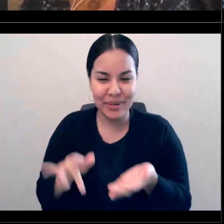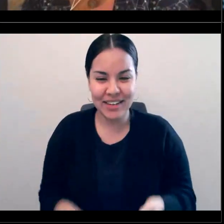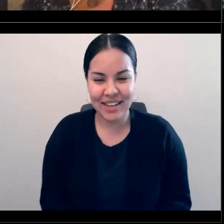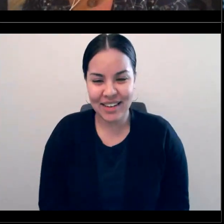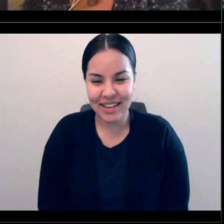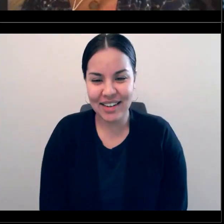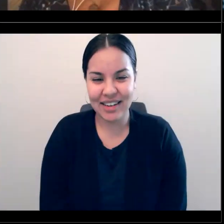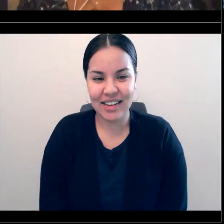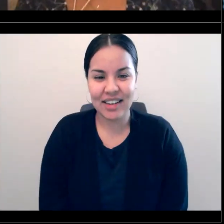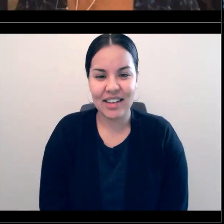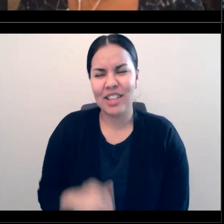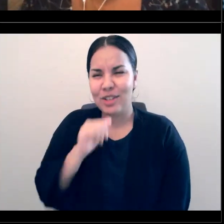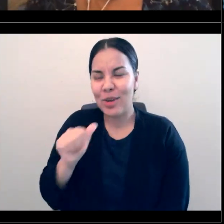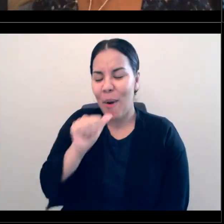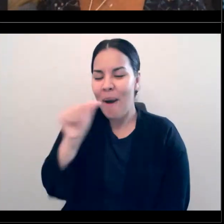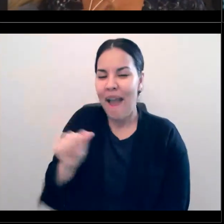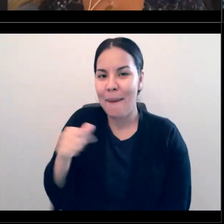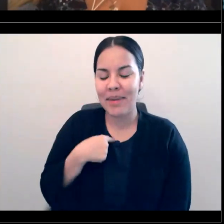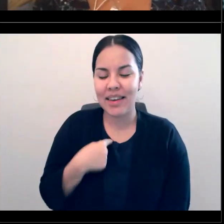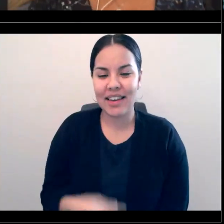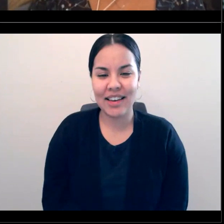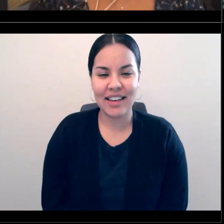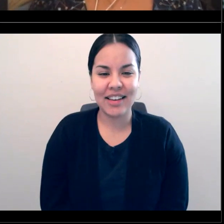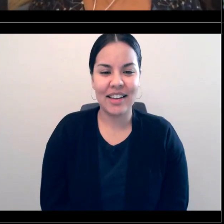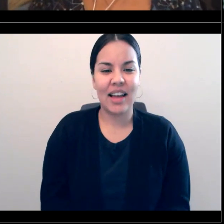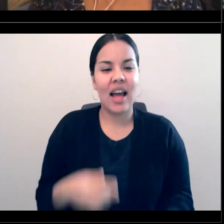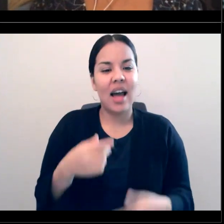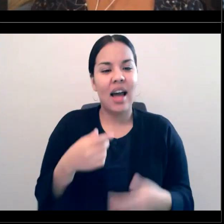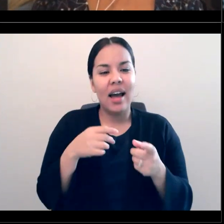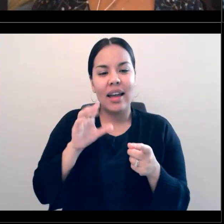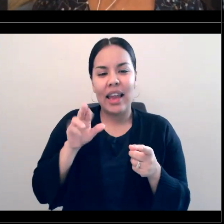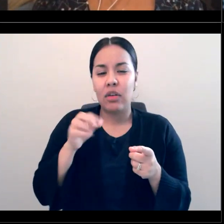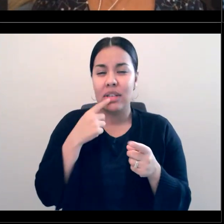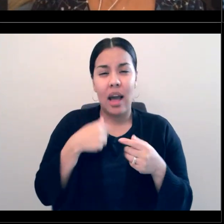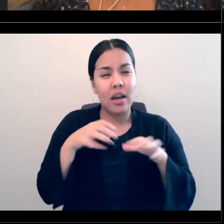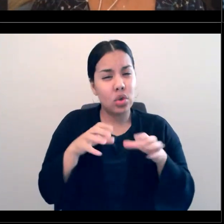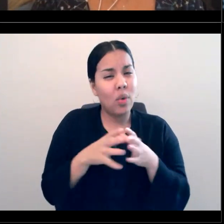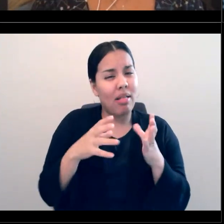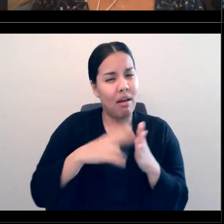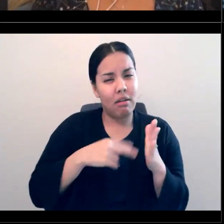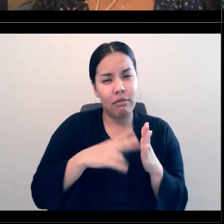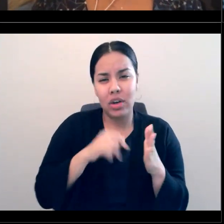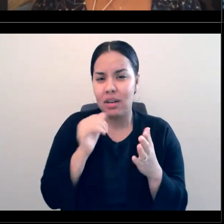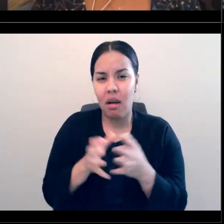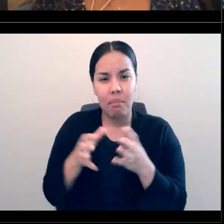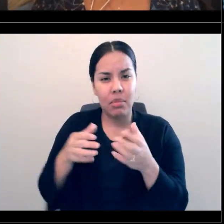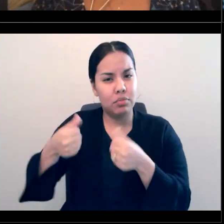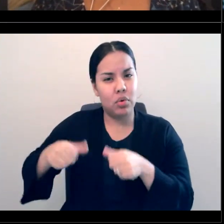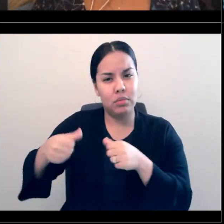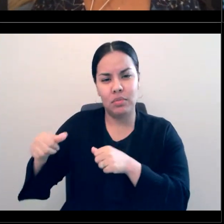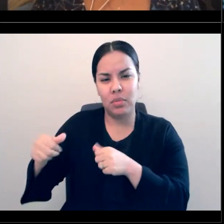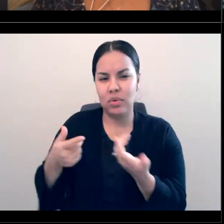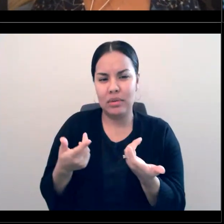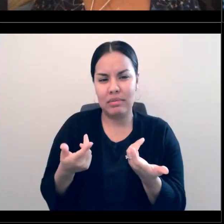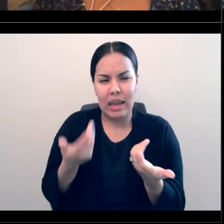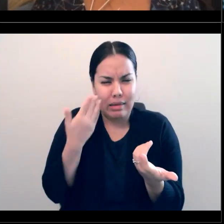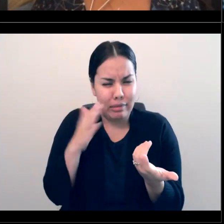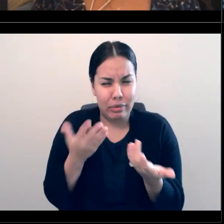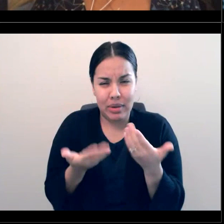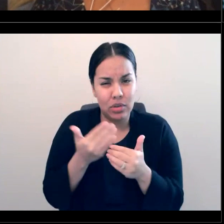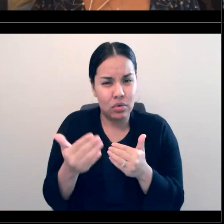Don't at me. I do a lot of reading and not that much posting personally, so too much time. I don't know.